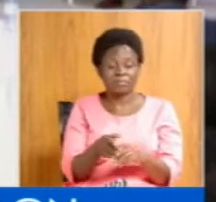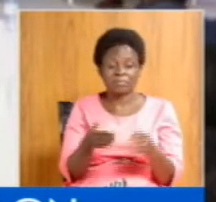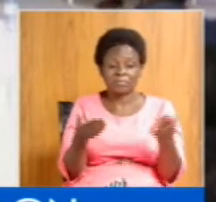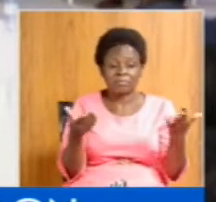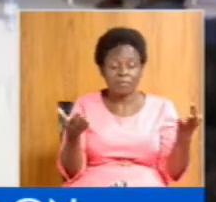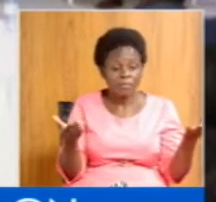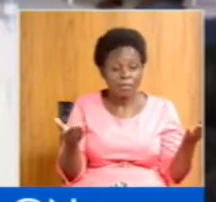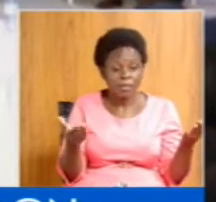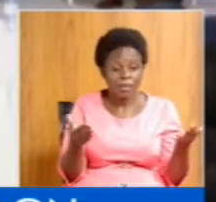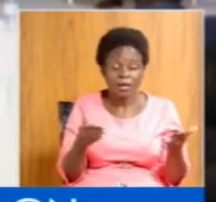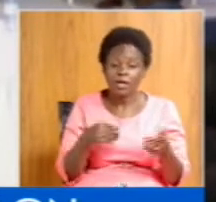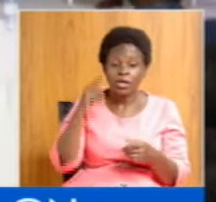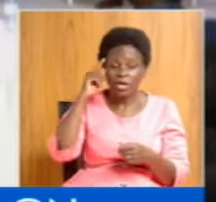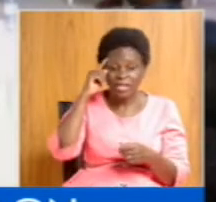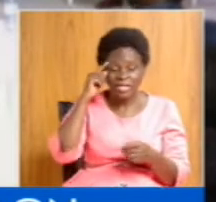which